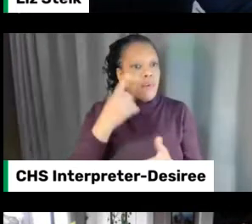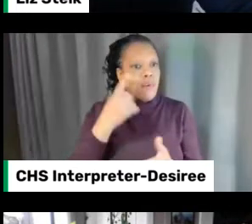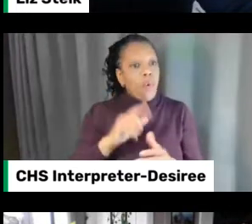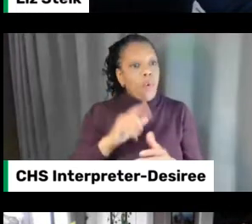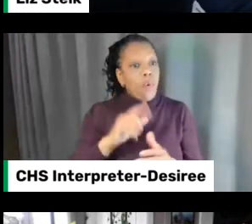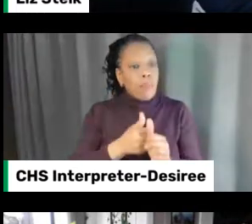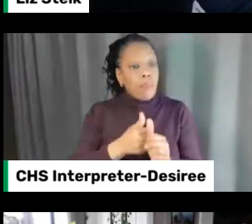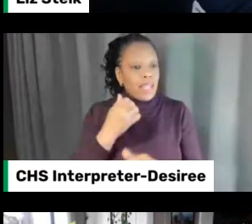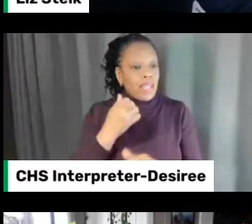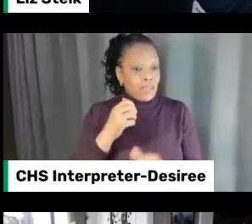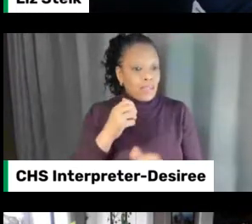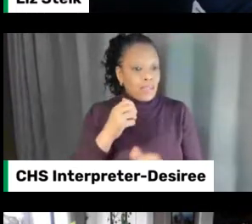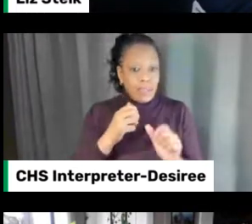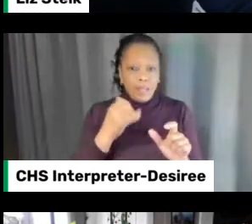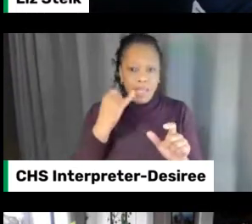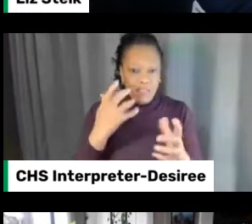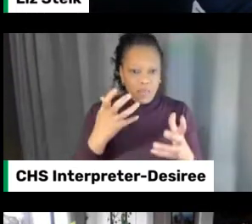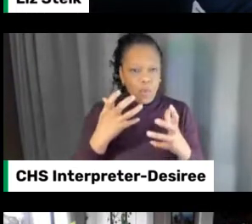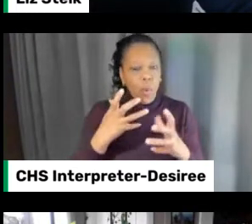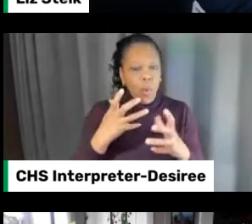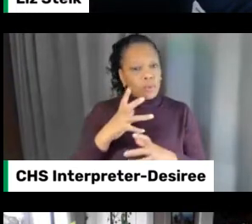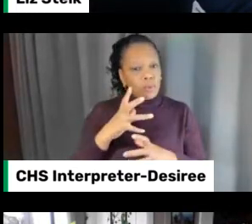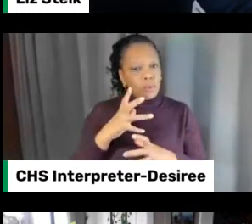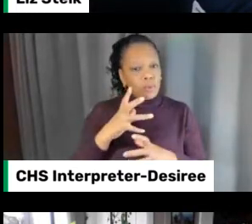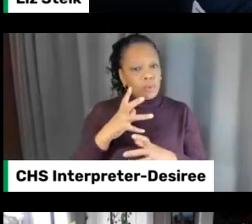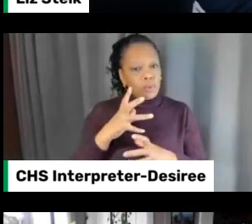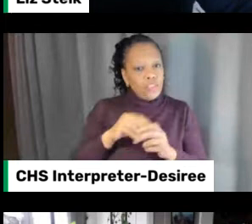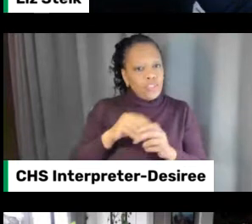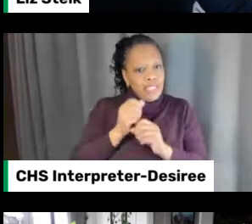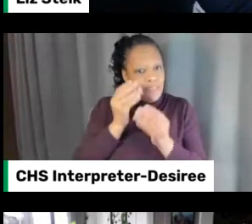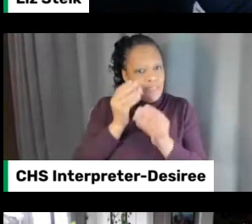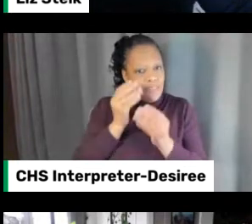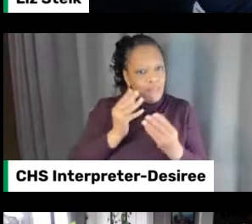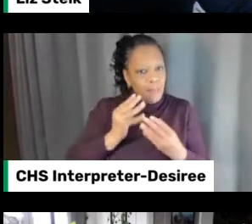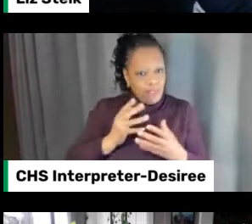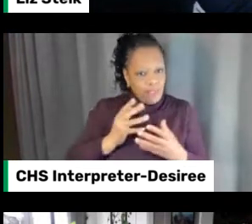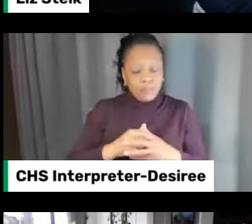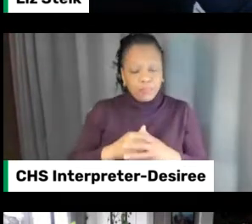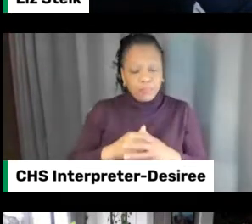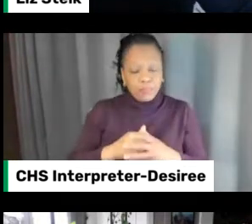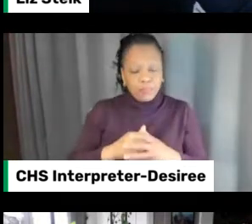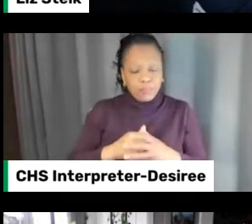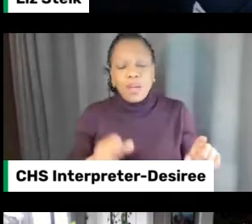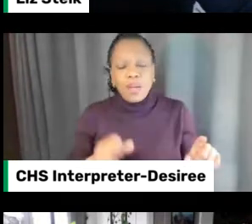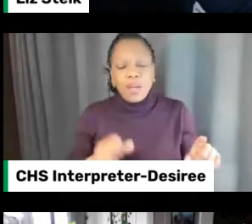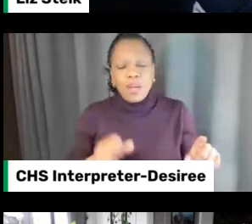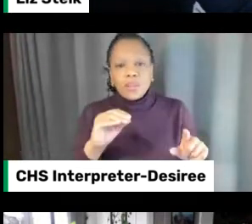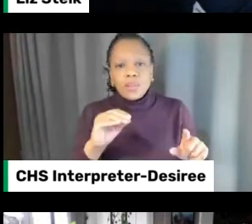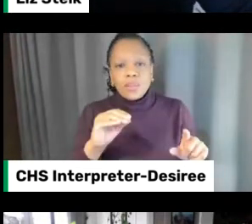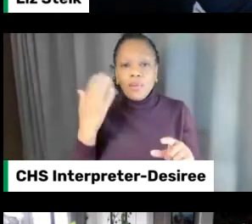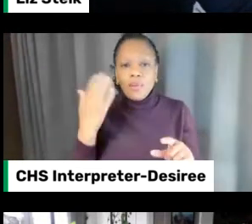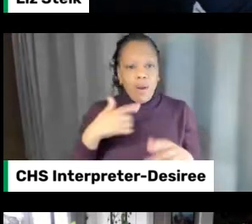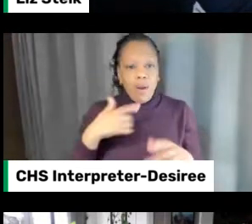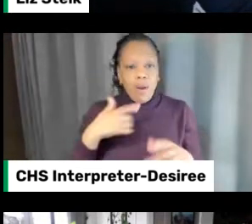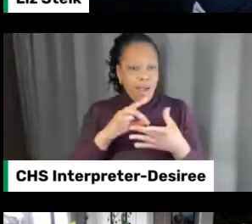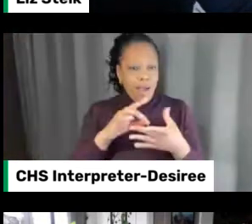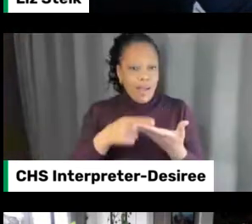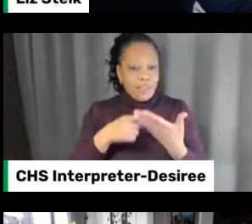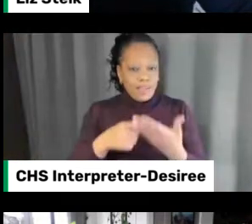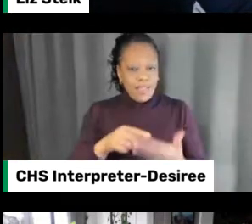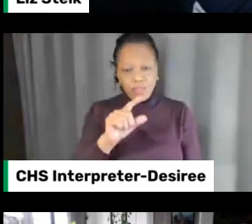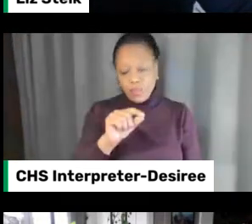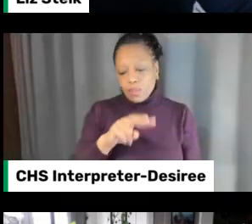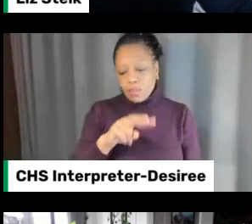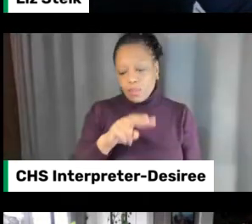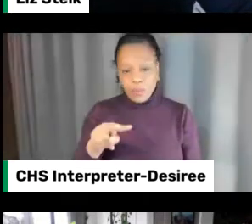of what we're up to and where in the process we are. And so, like I said a little bit earlier, 2022 is listening sessions,